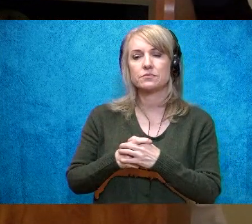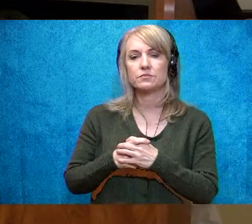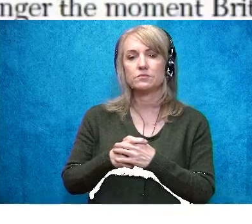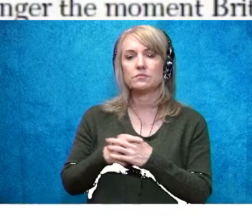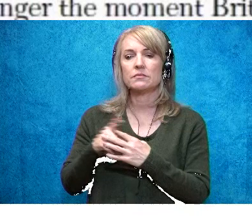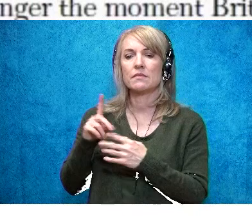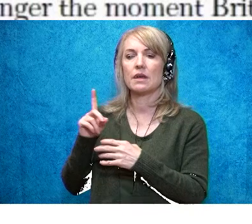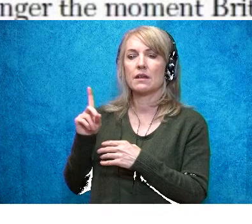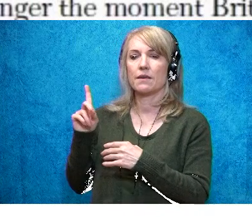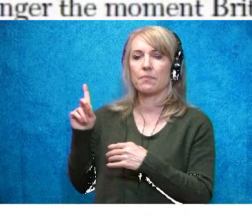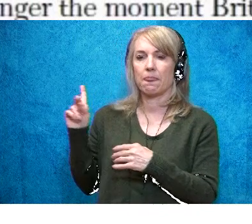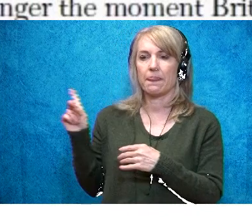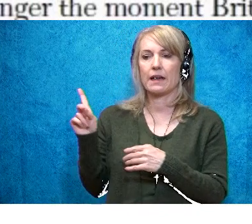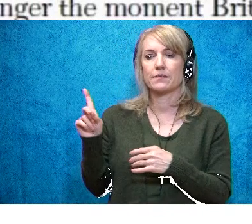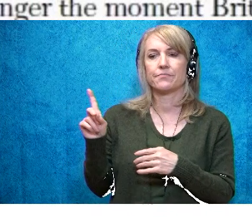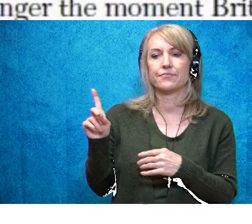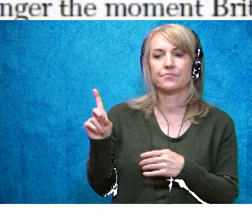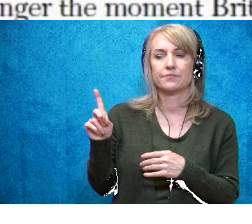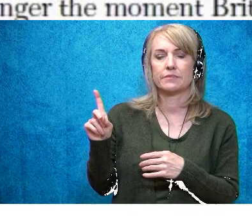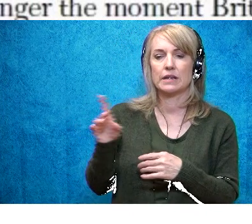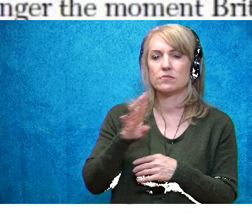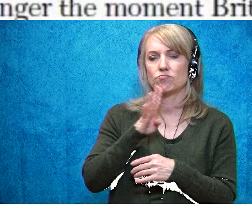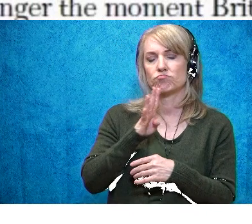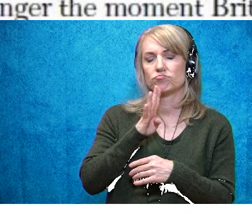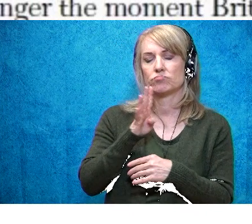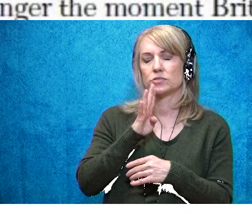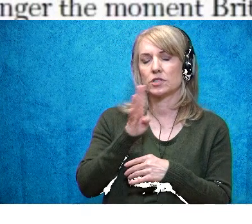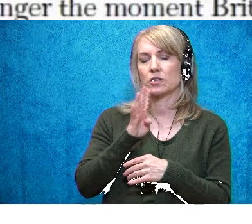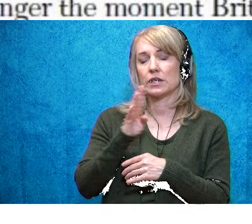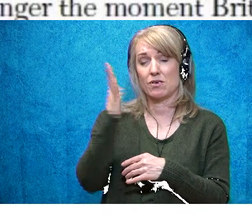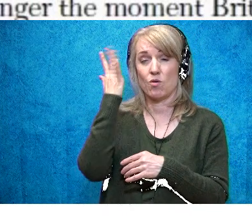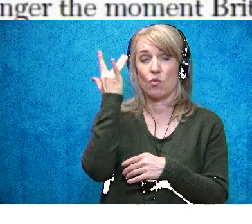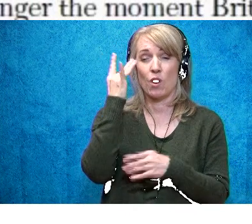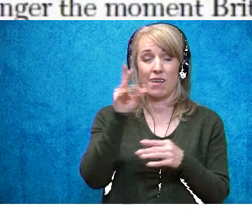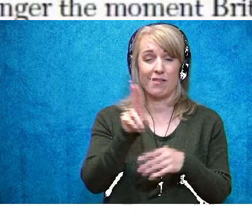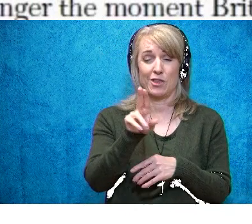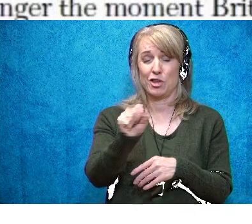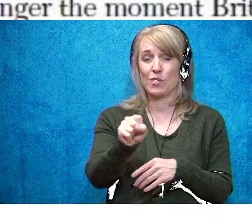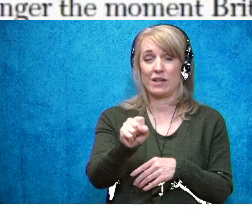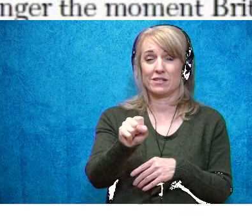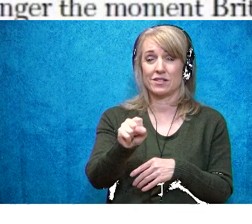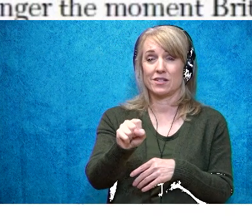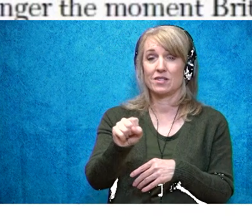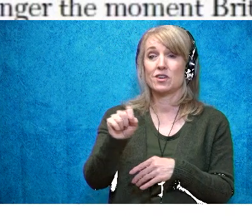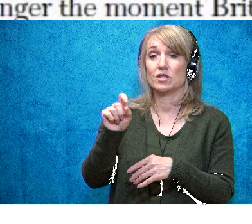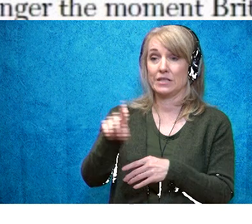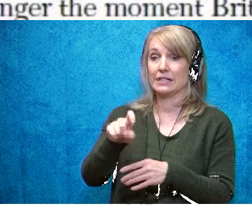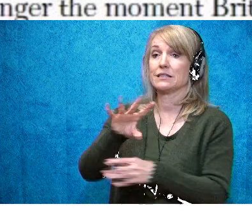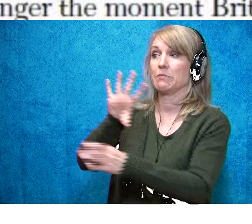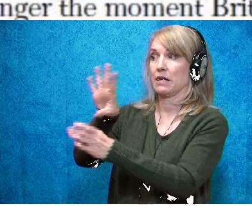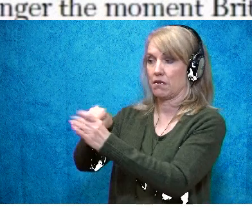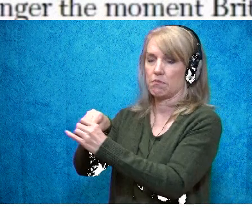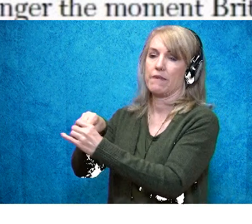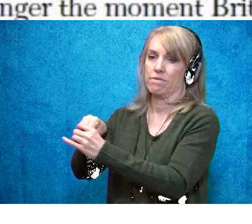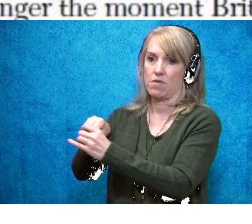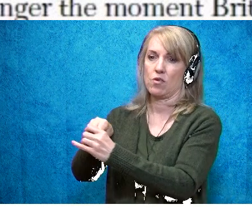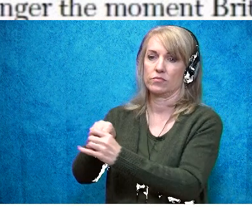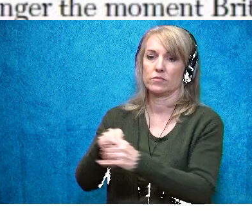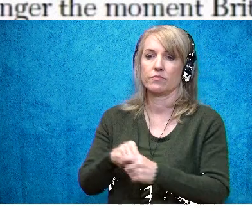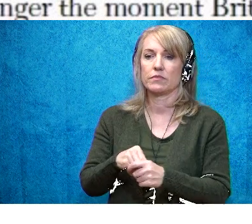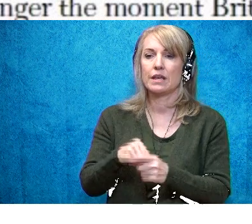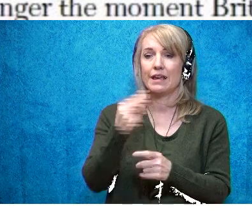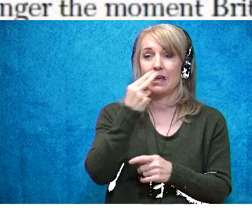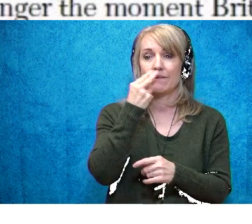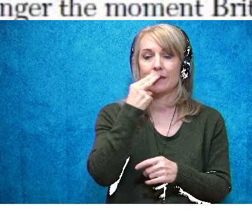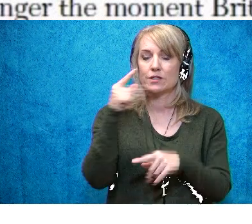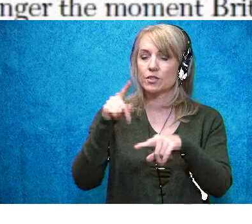it's speaking again of why the United States should get involved. It says, it has been said times without number, if Hitler cannot cross the